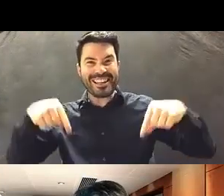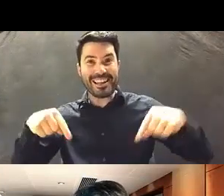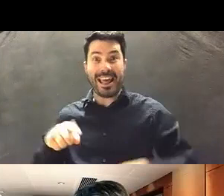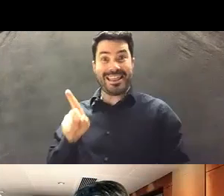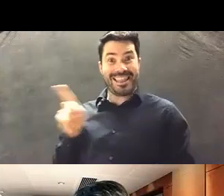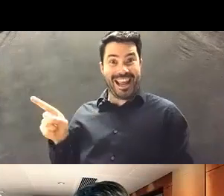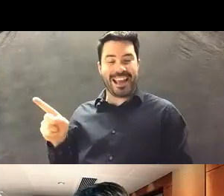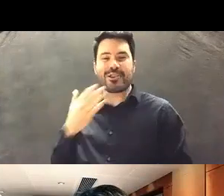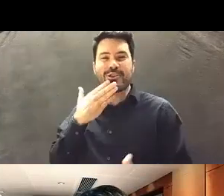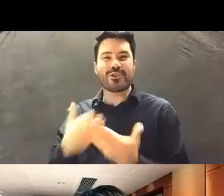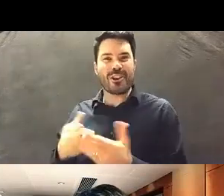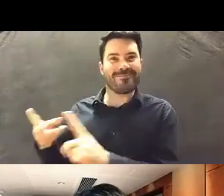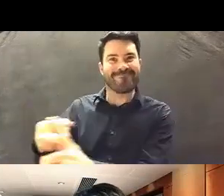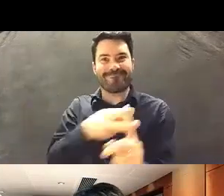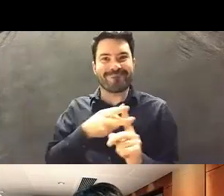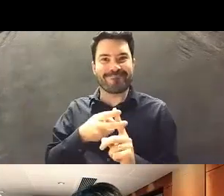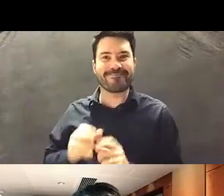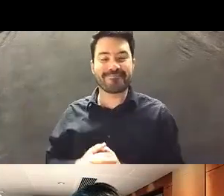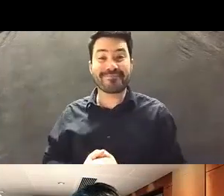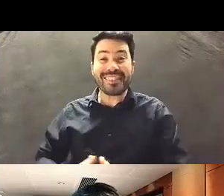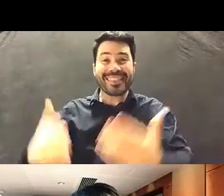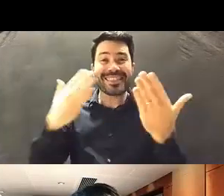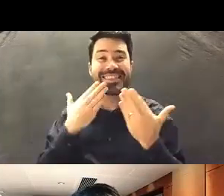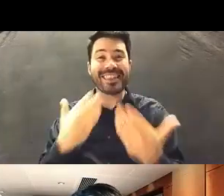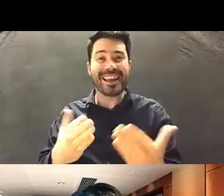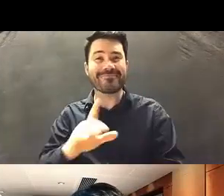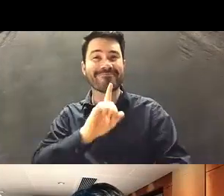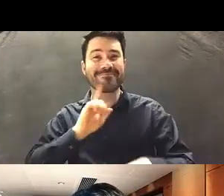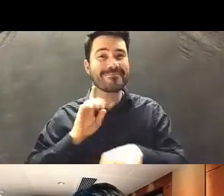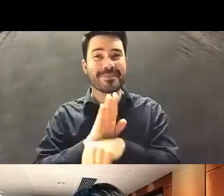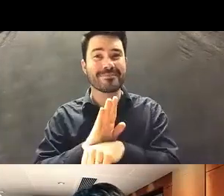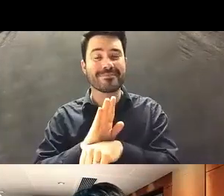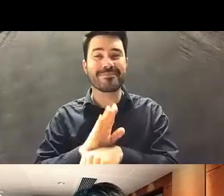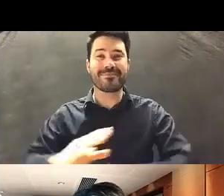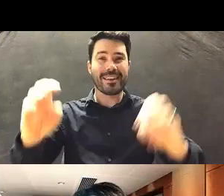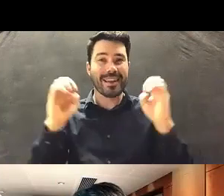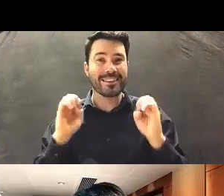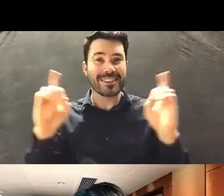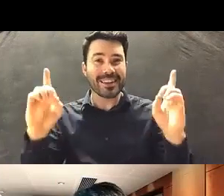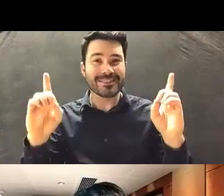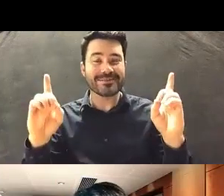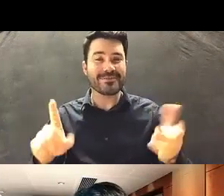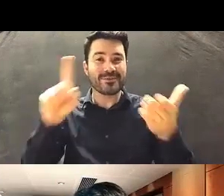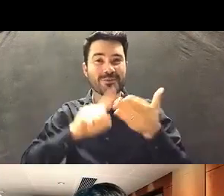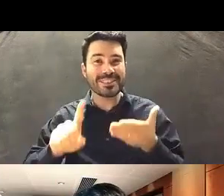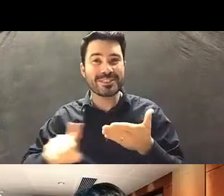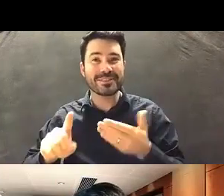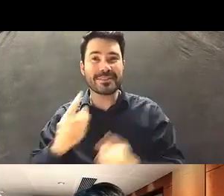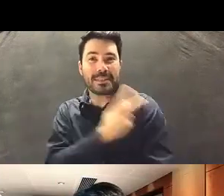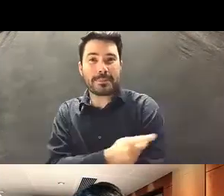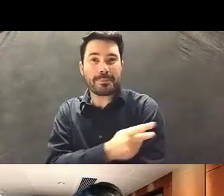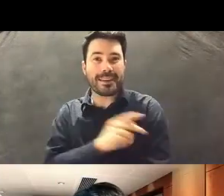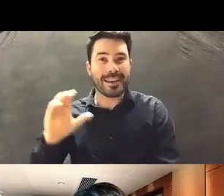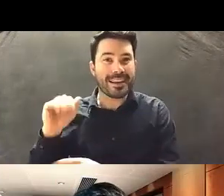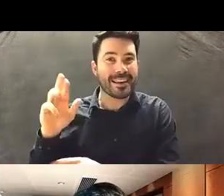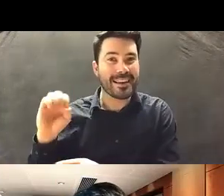recruitment strategy. Thank you for your dedication to education, to research, to patient care, and most